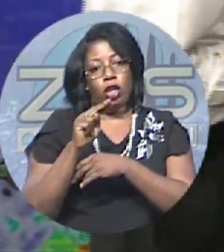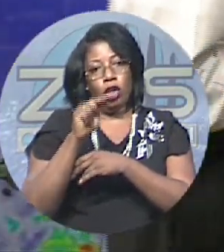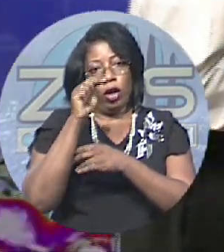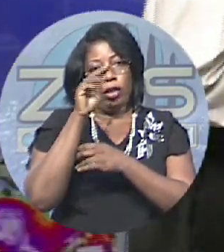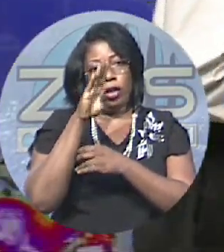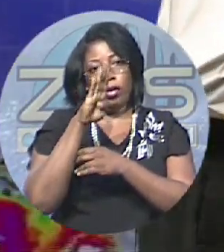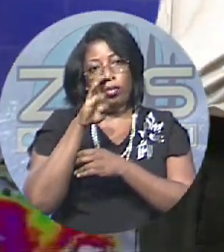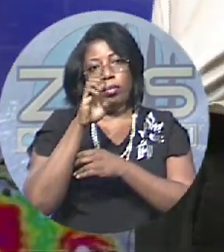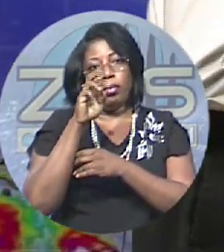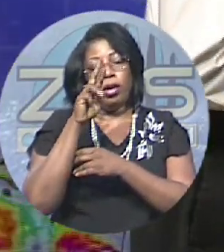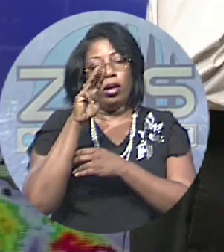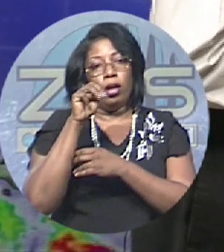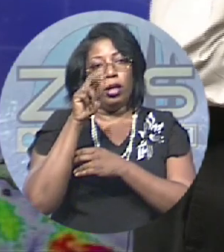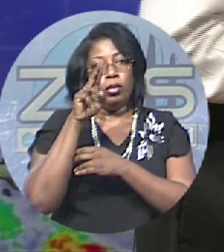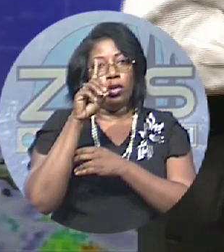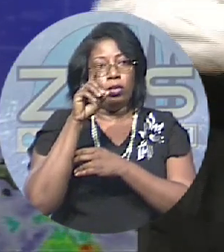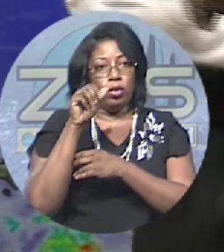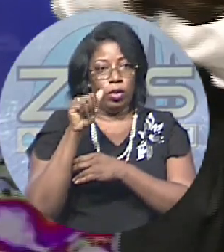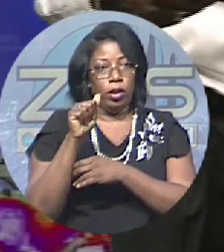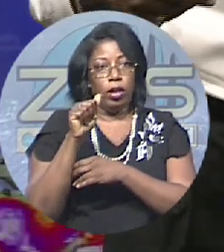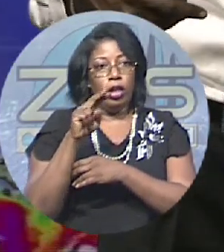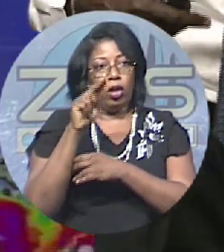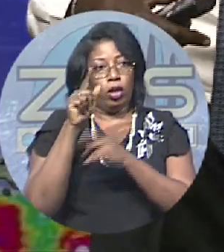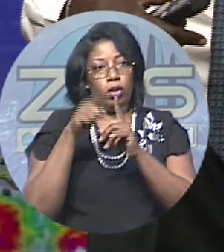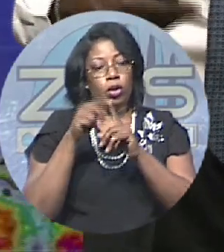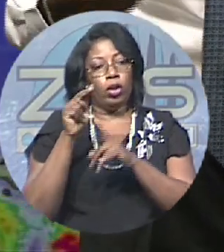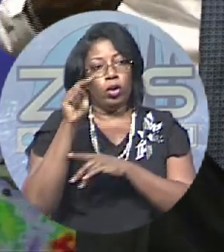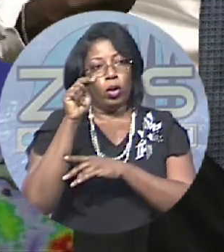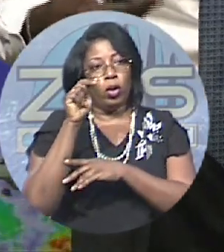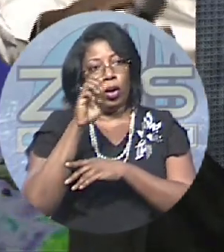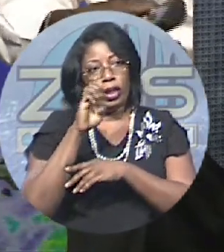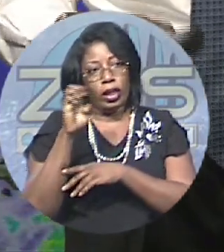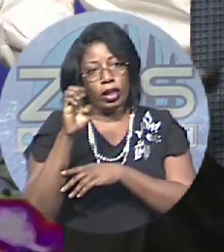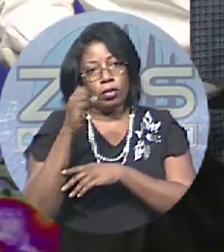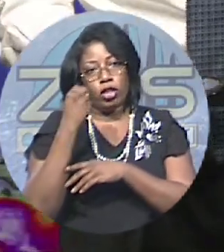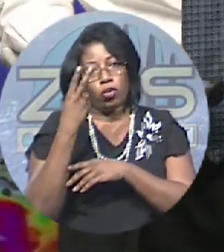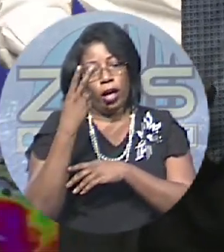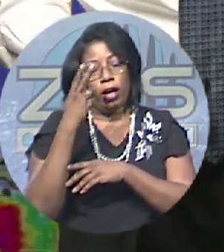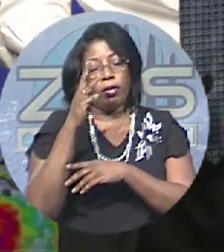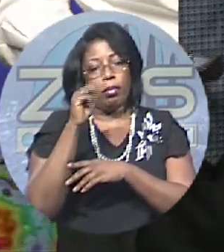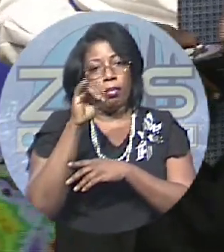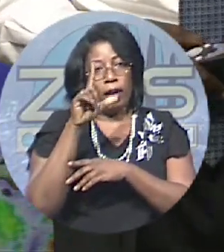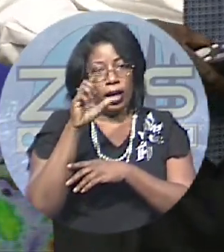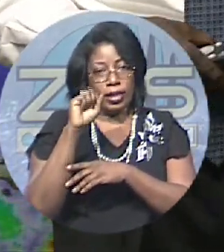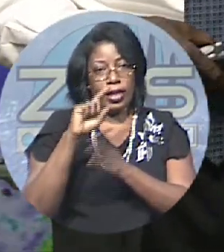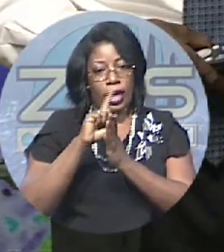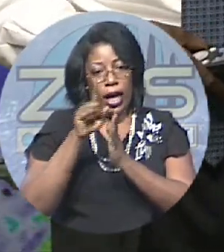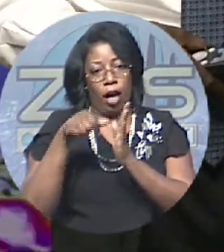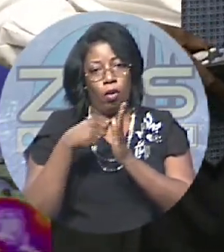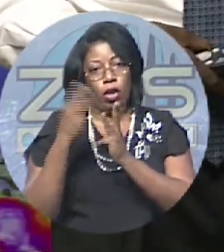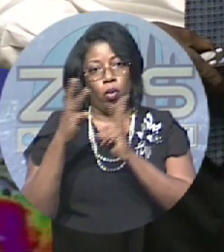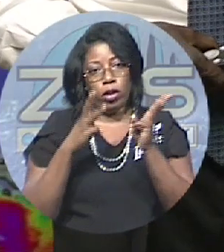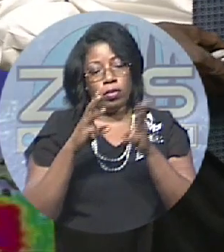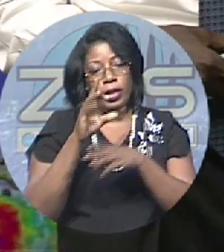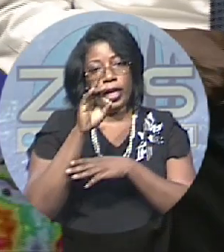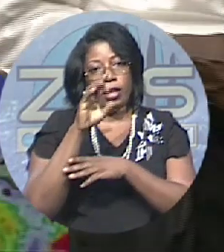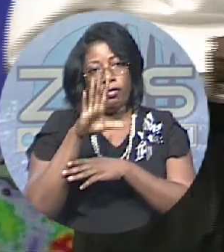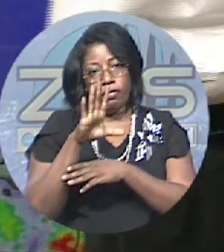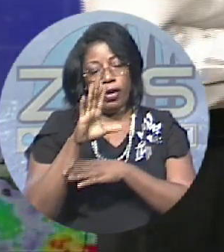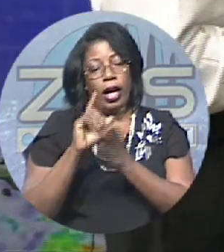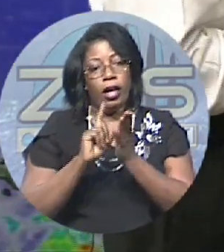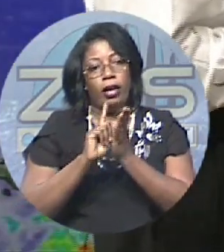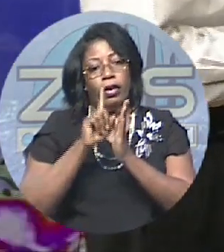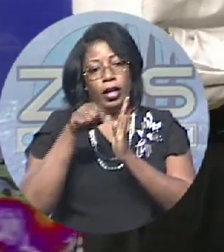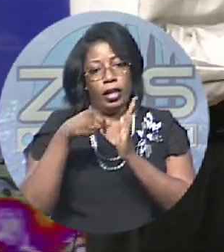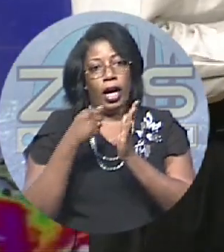is moving very quickly now toward the north-northeast at about 12 miles per hour. Maximum sustained winds around 85 miles per hour,